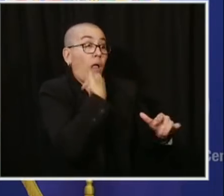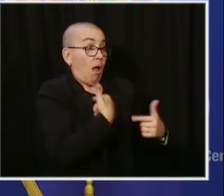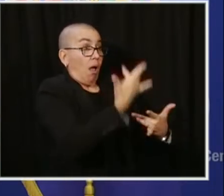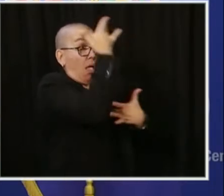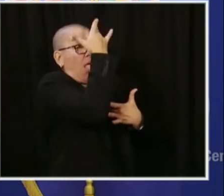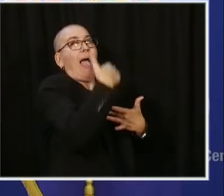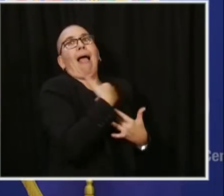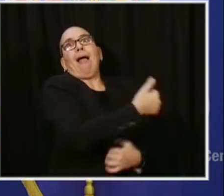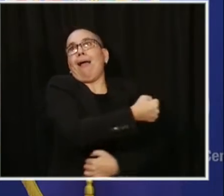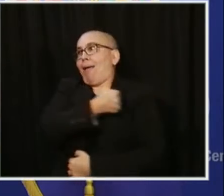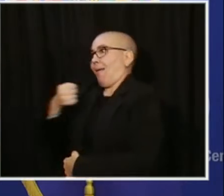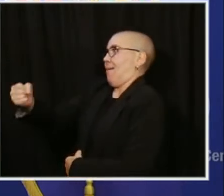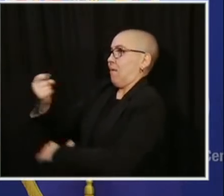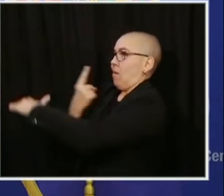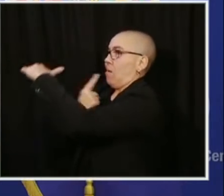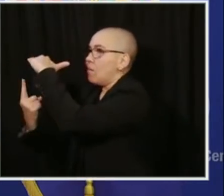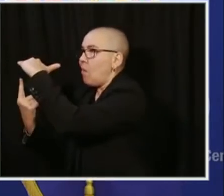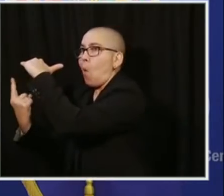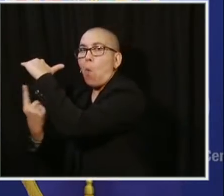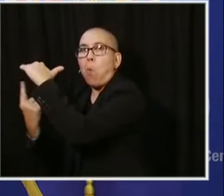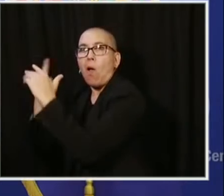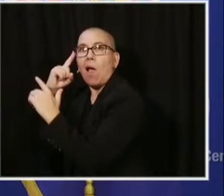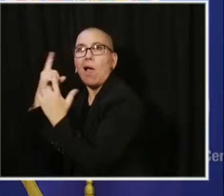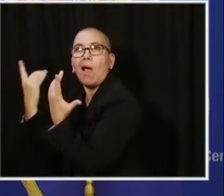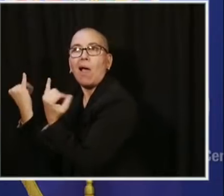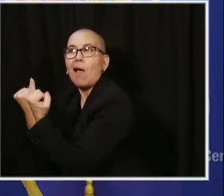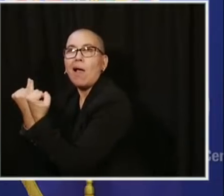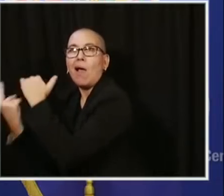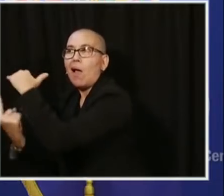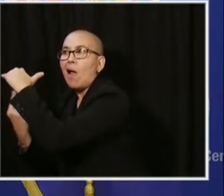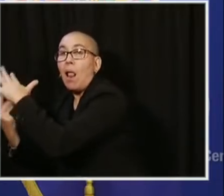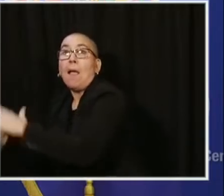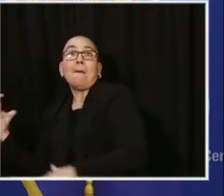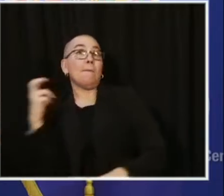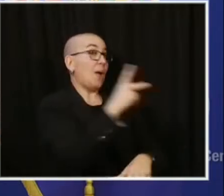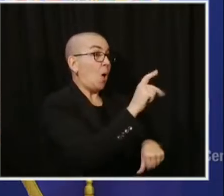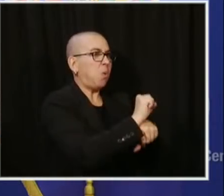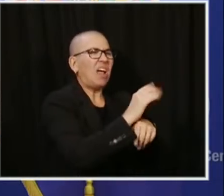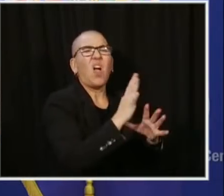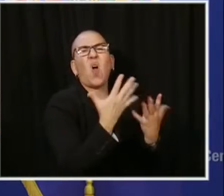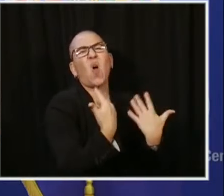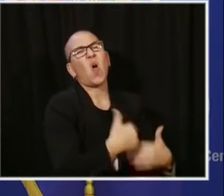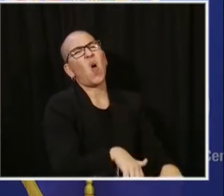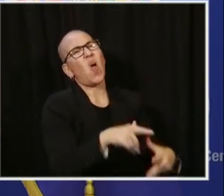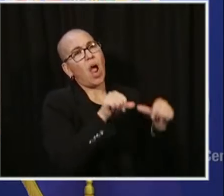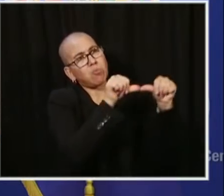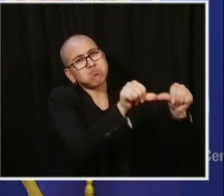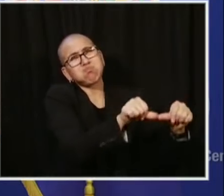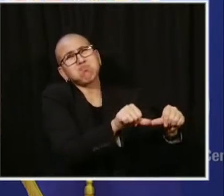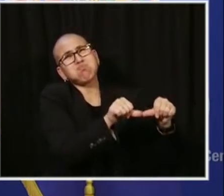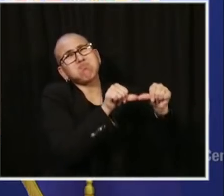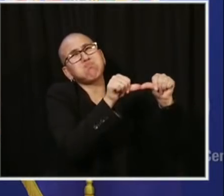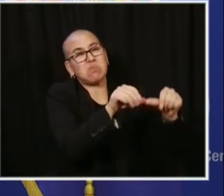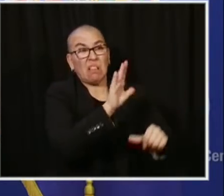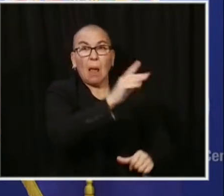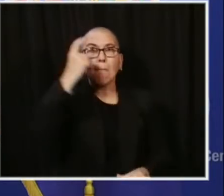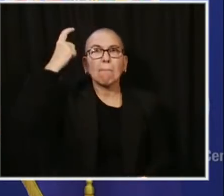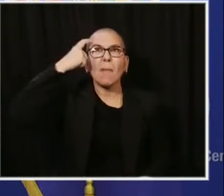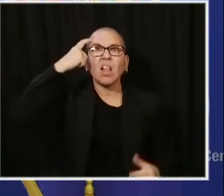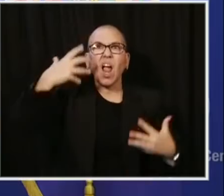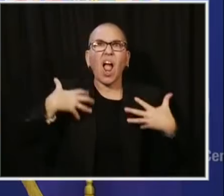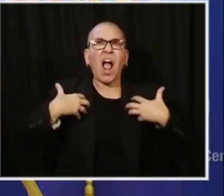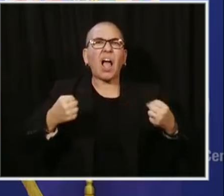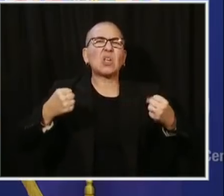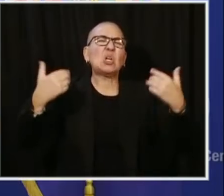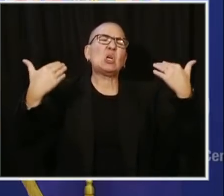about their own safety. We have them available now, and we want to continue to keep them available because we haven't even hit the peak yet. So